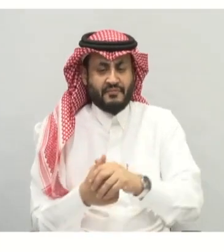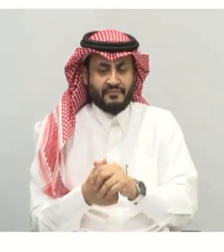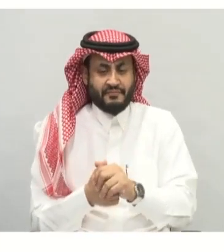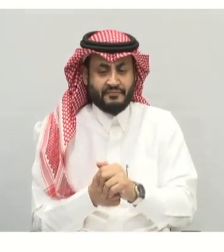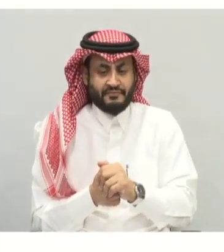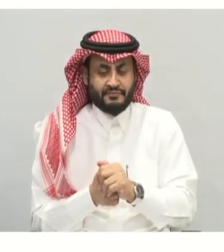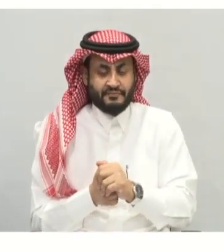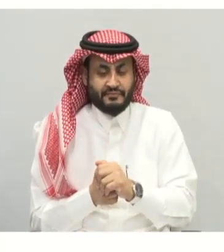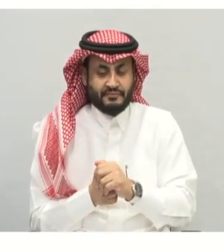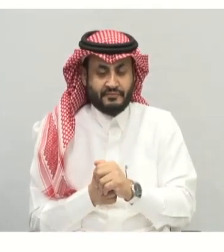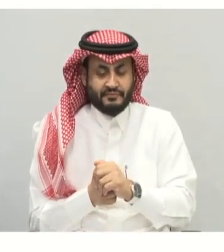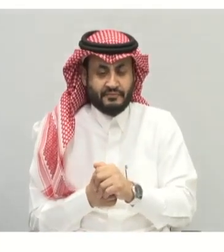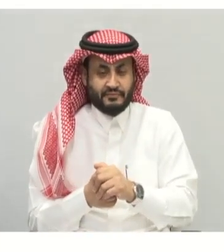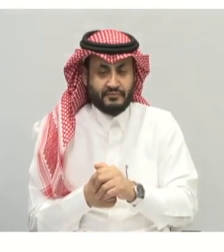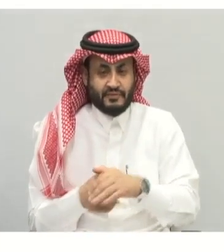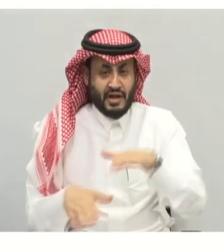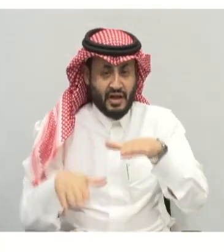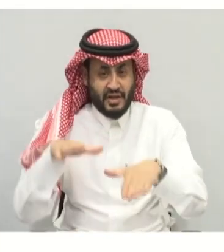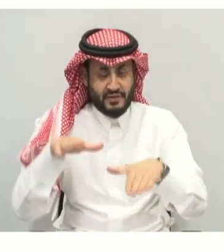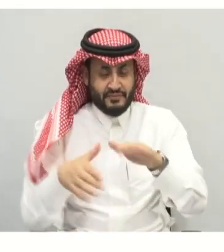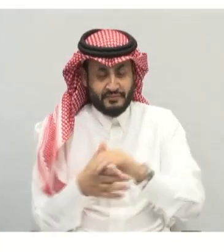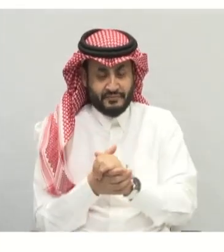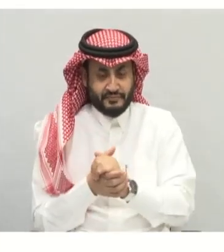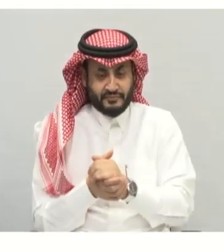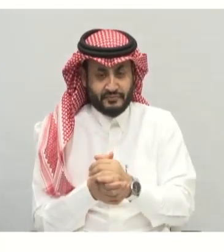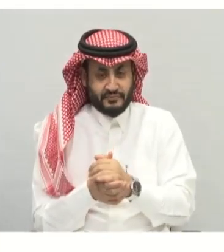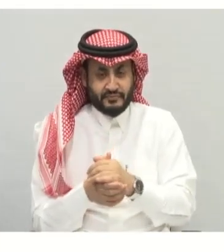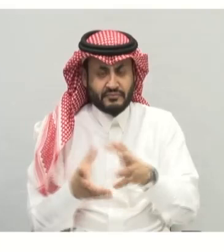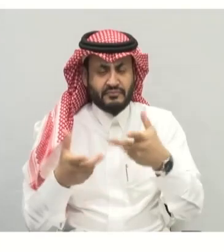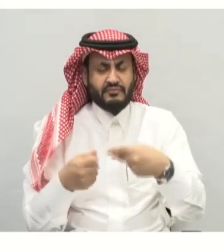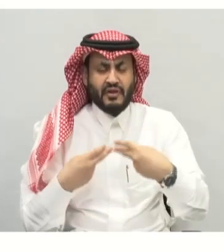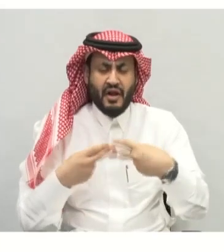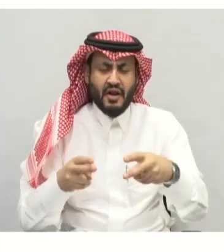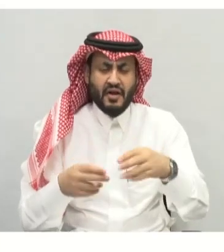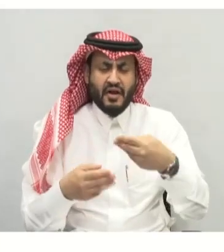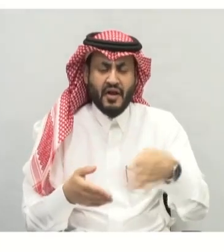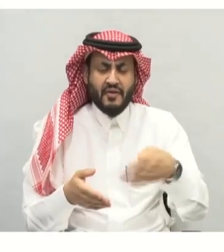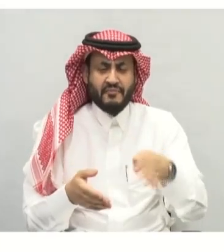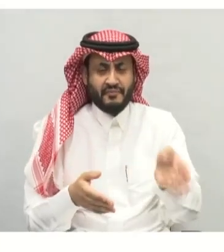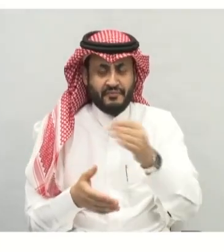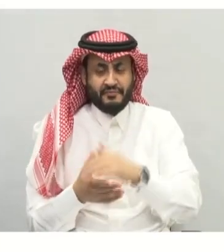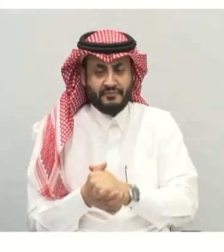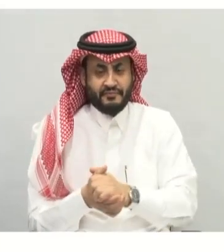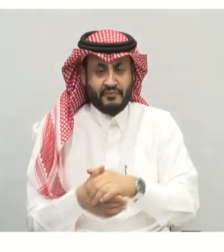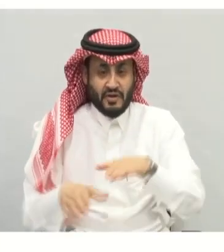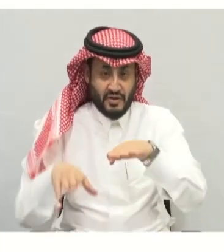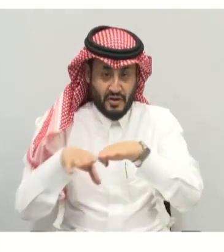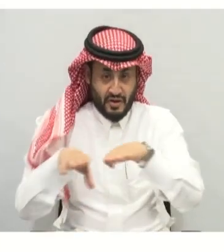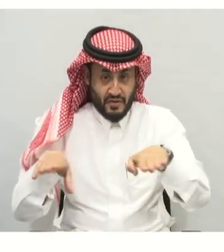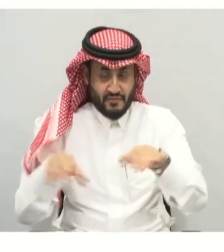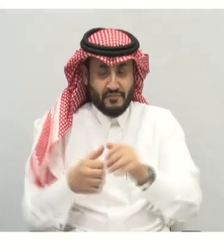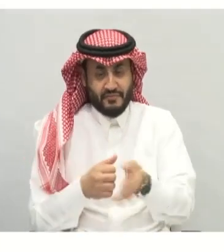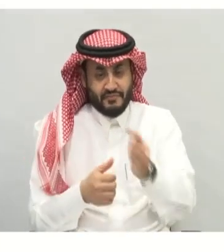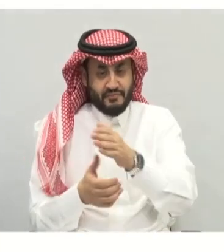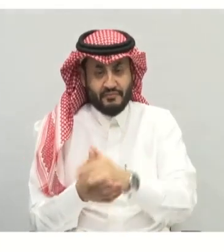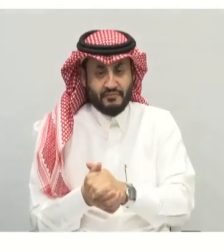have learned about the adjustment phase and The Emptiness or rejection phase and the con foremost phase